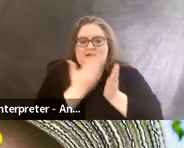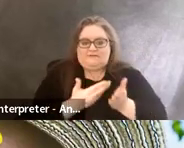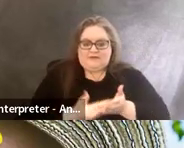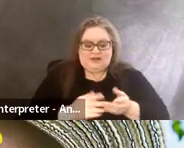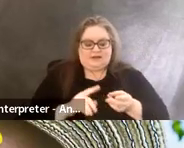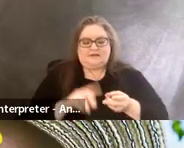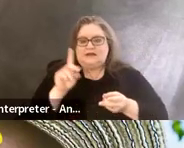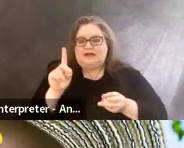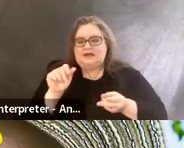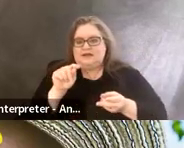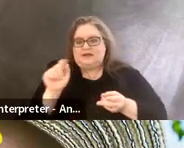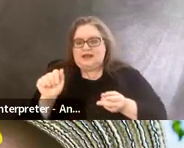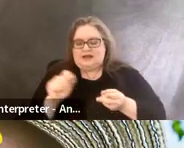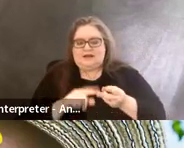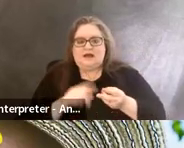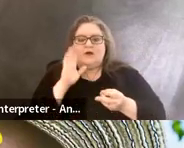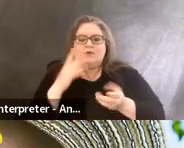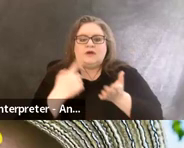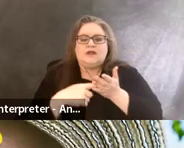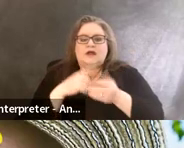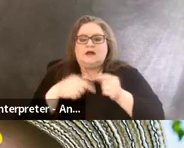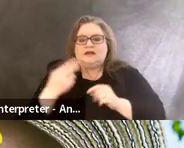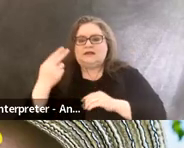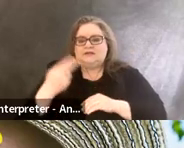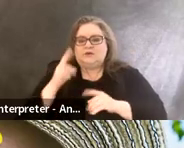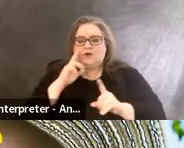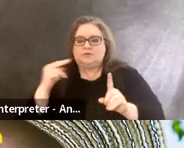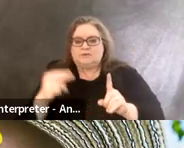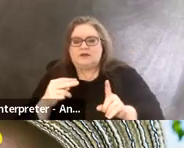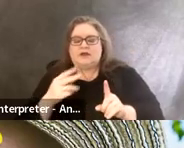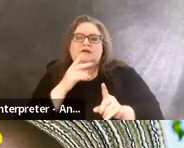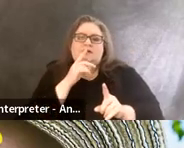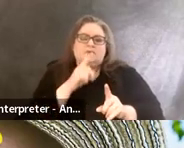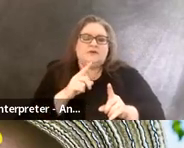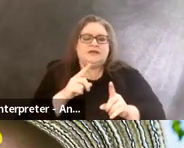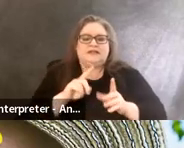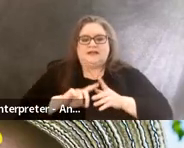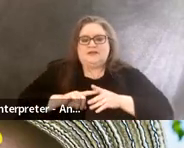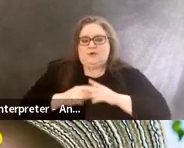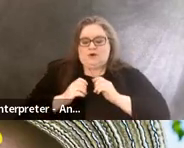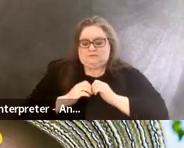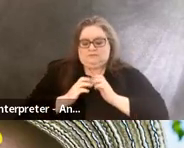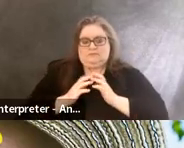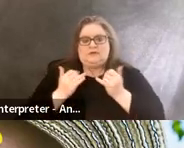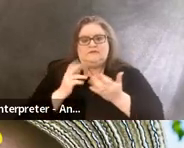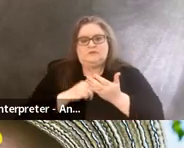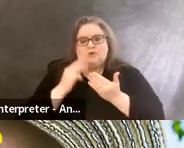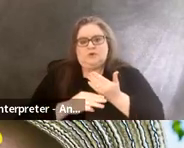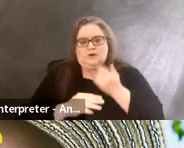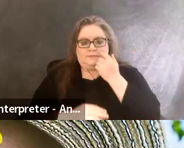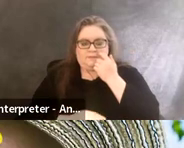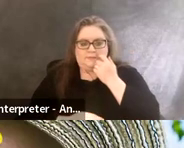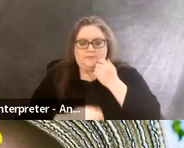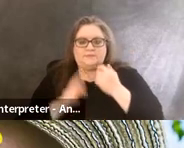going to talk a little bit about the historical perspectives and really the origins of the Medicaid program.